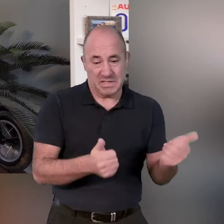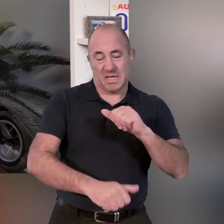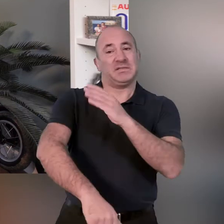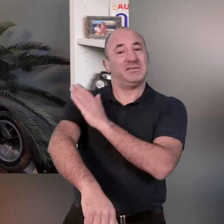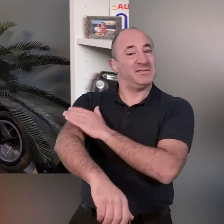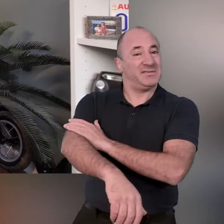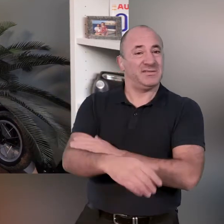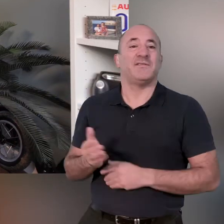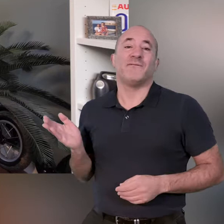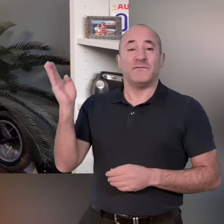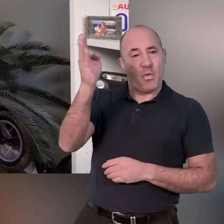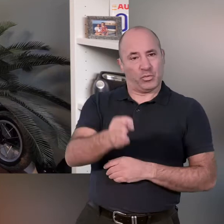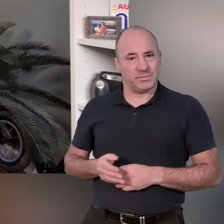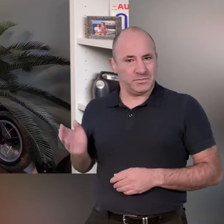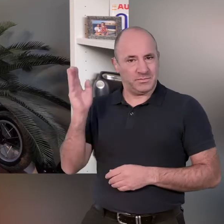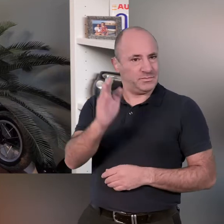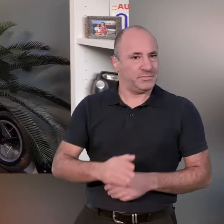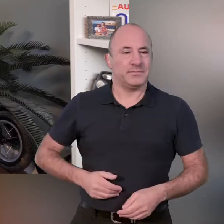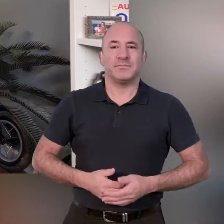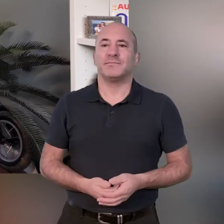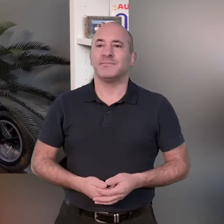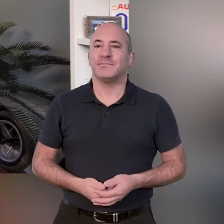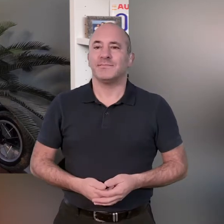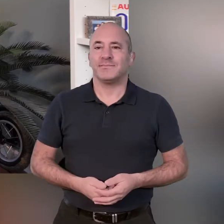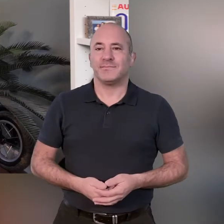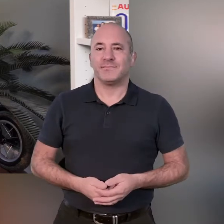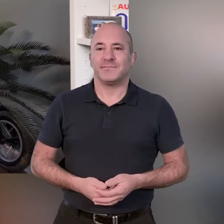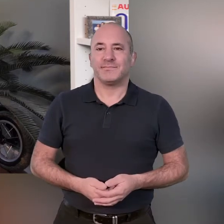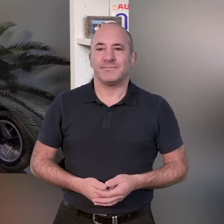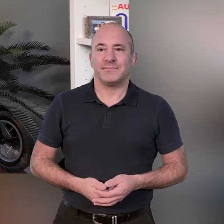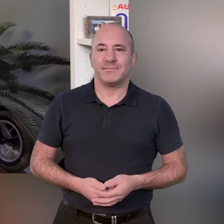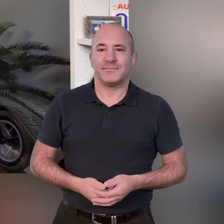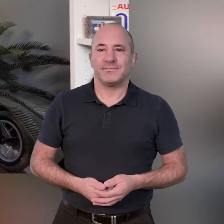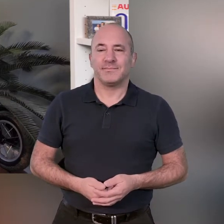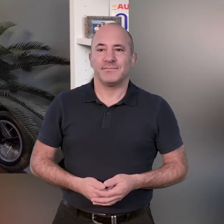Okay, let's change arms here. I'm just going to go forwards with this arm.